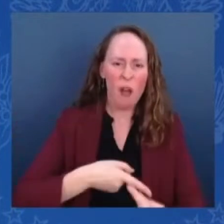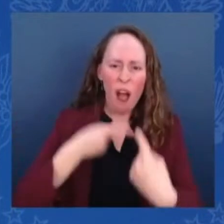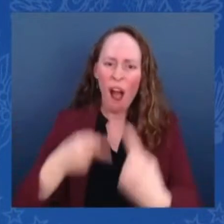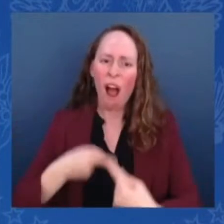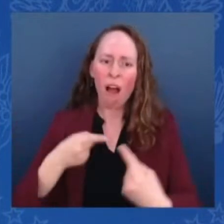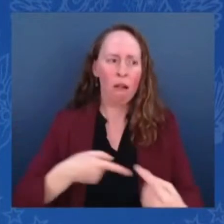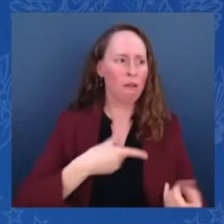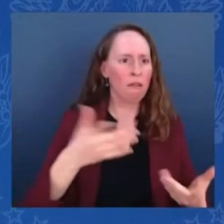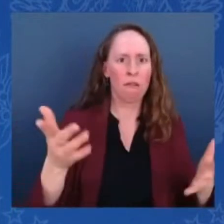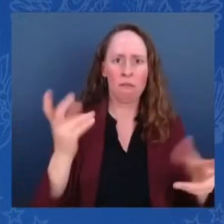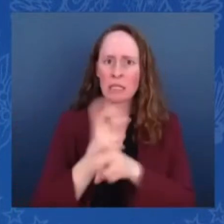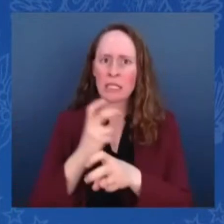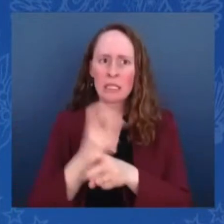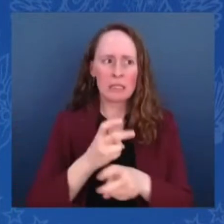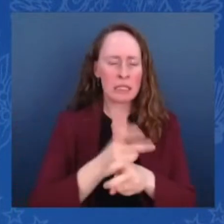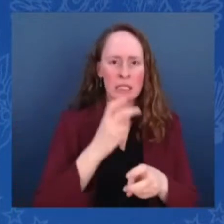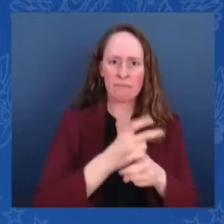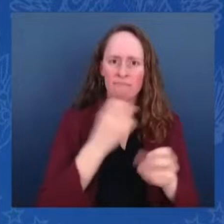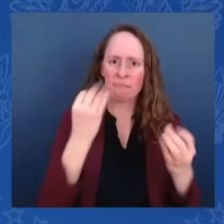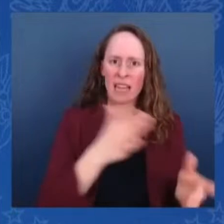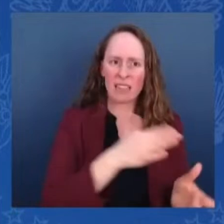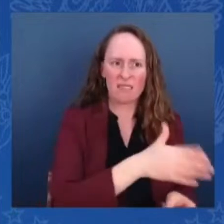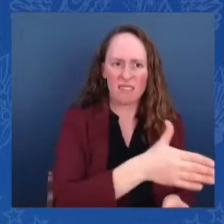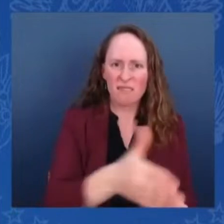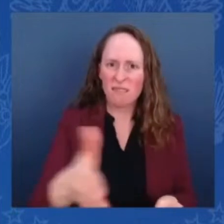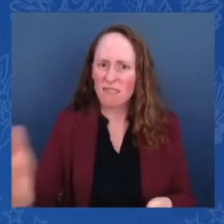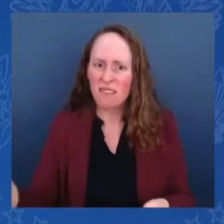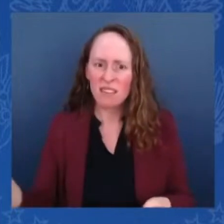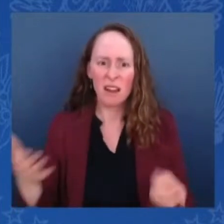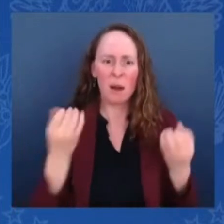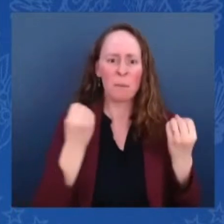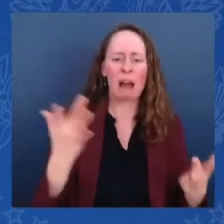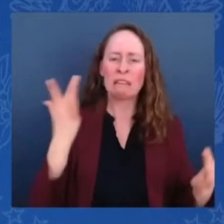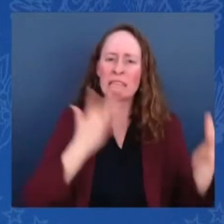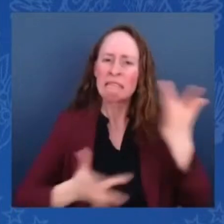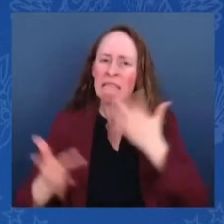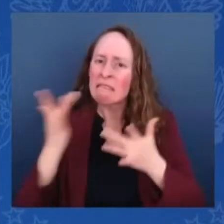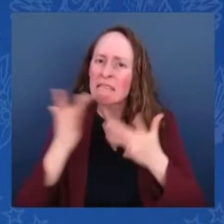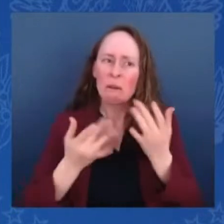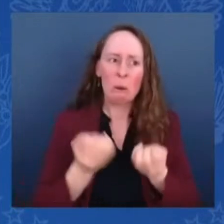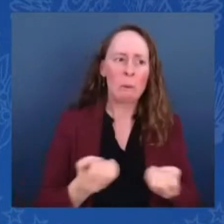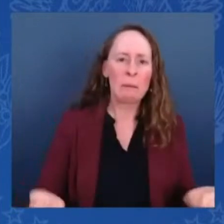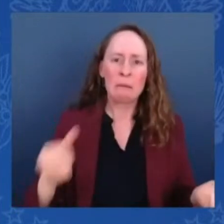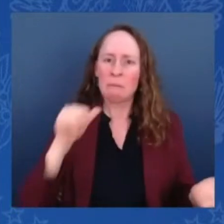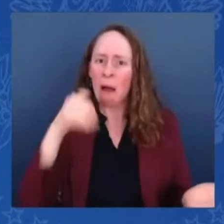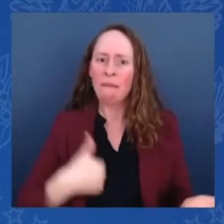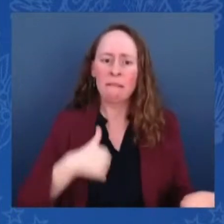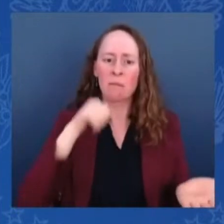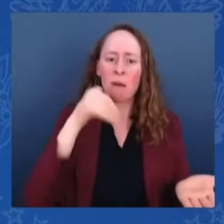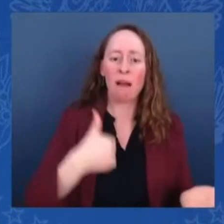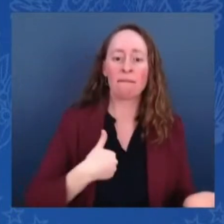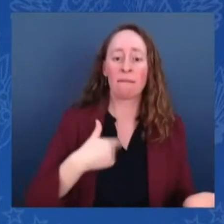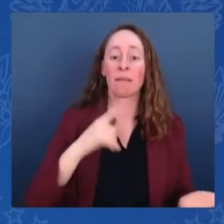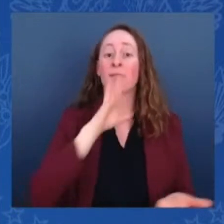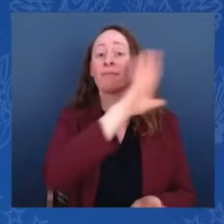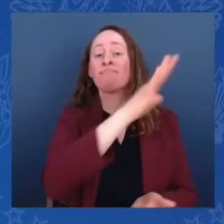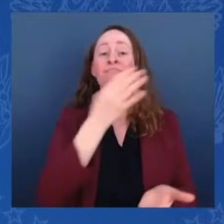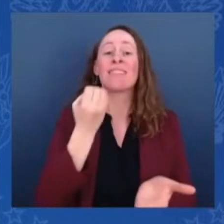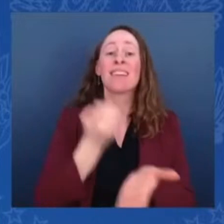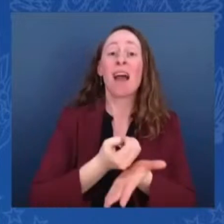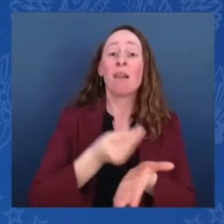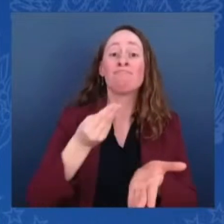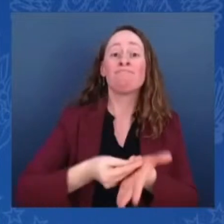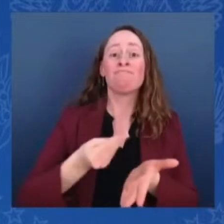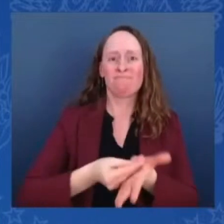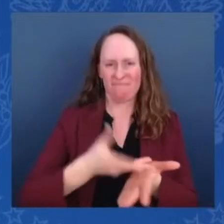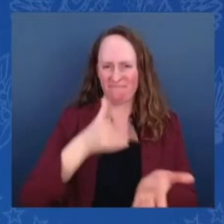military equipment and fighters. And the ruble is under enormous pressure. As I saw it, when Putin